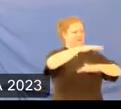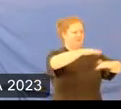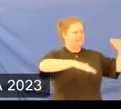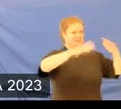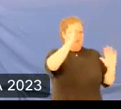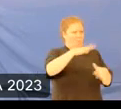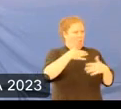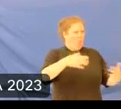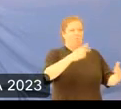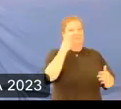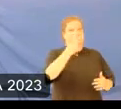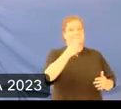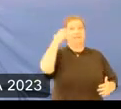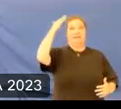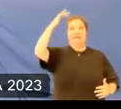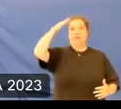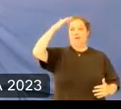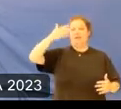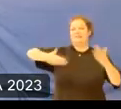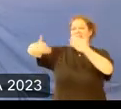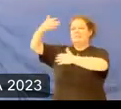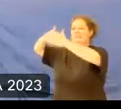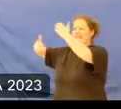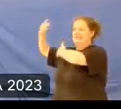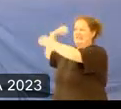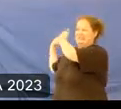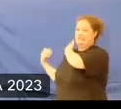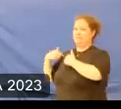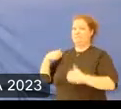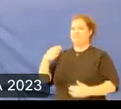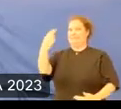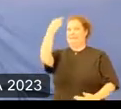aged. It's in many cases over 50 years old.